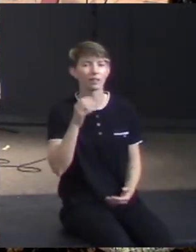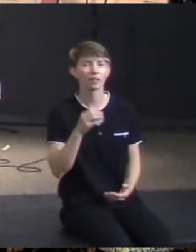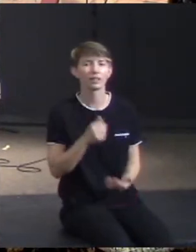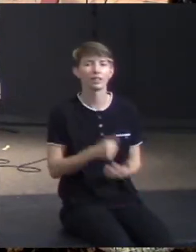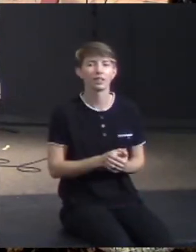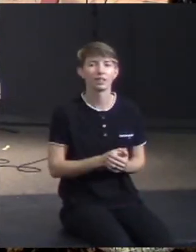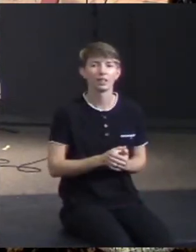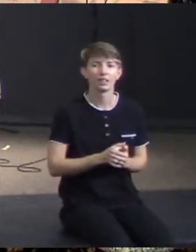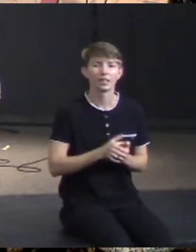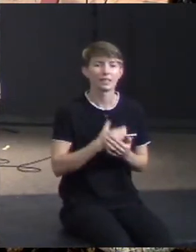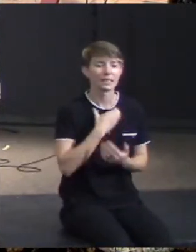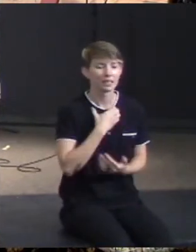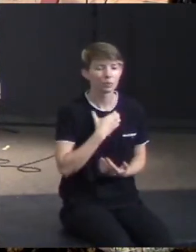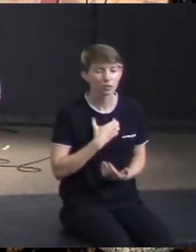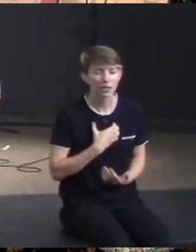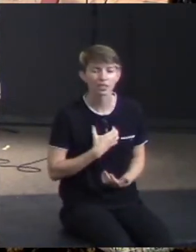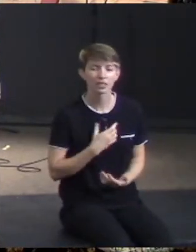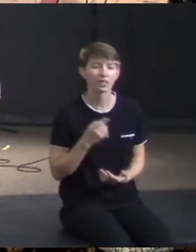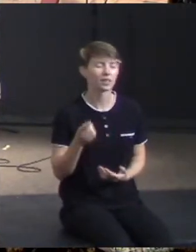They just want to get out.